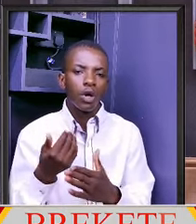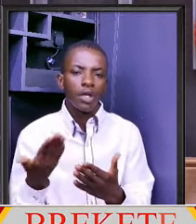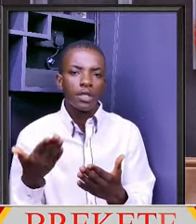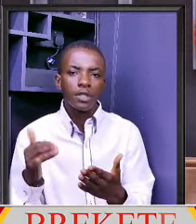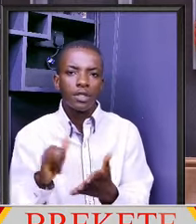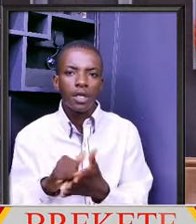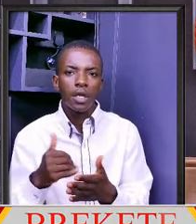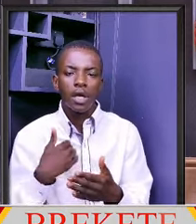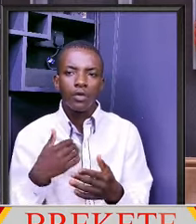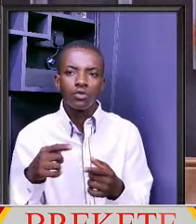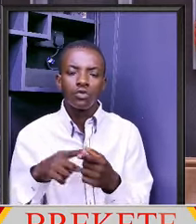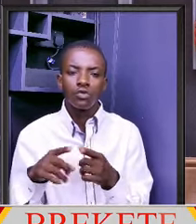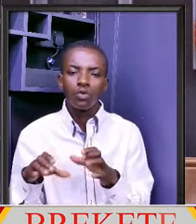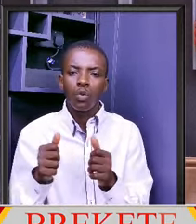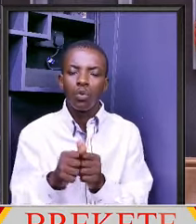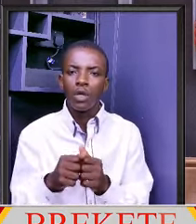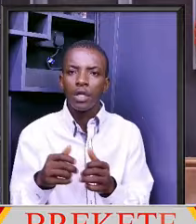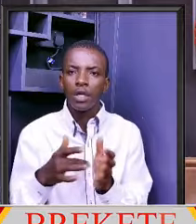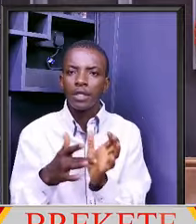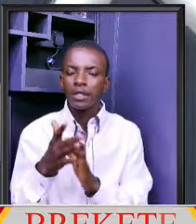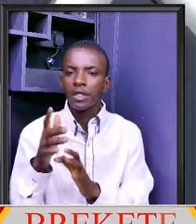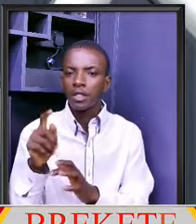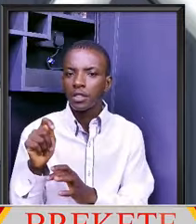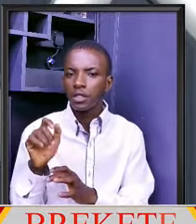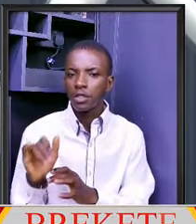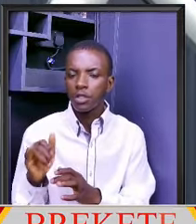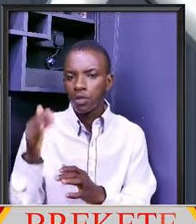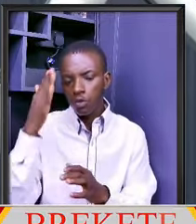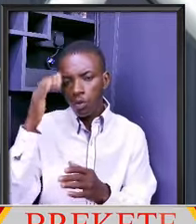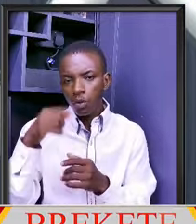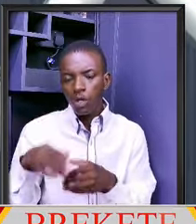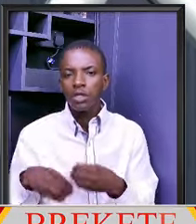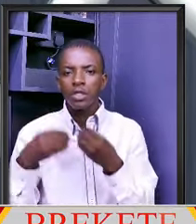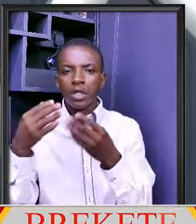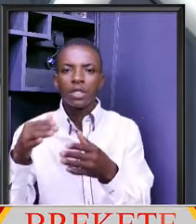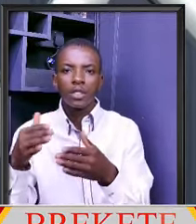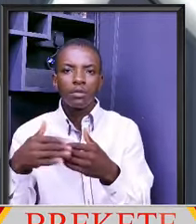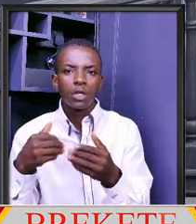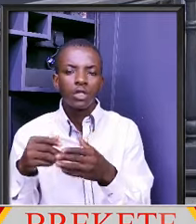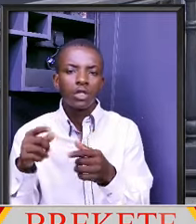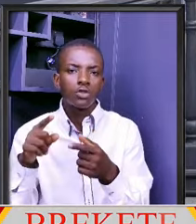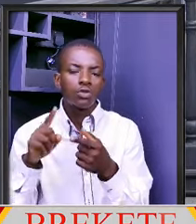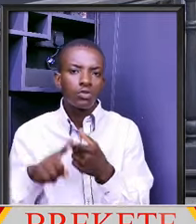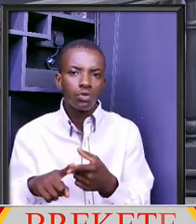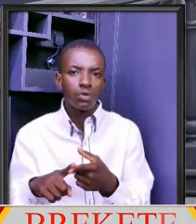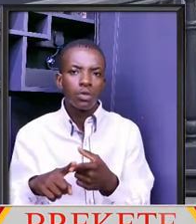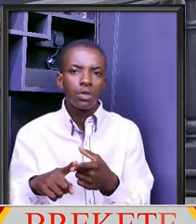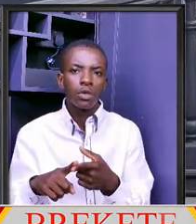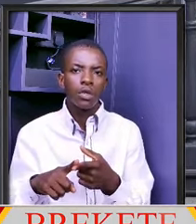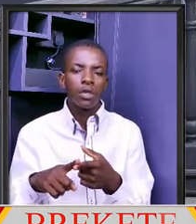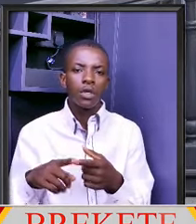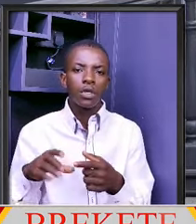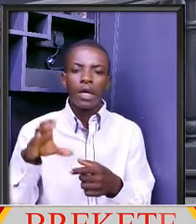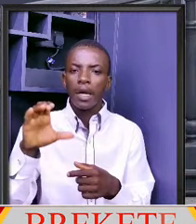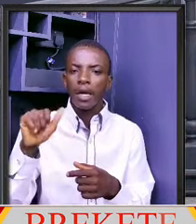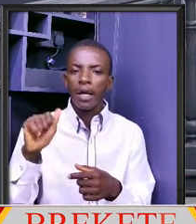anything that has to do with Christianity, at least you know where to take the matter to, which is Christian Association of